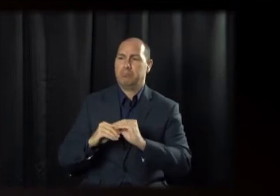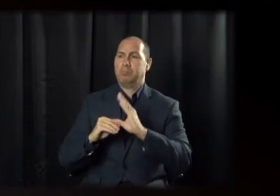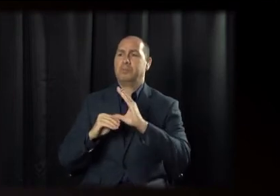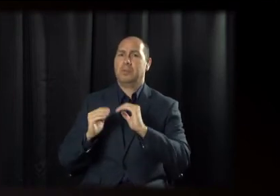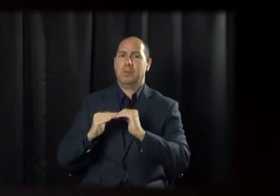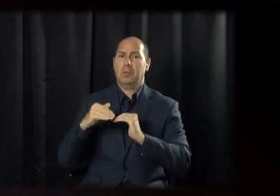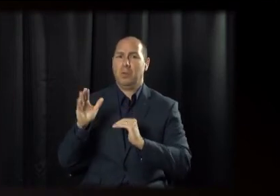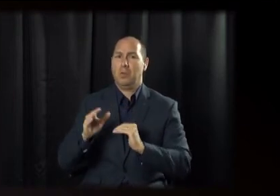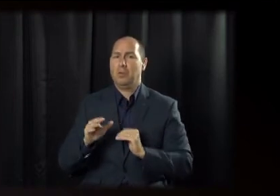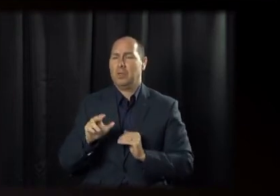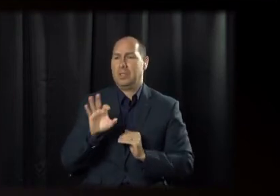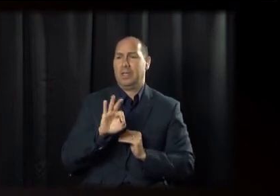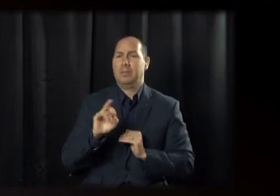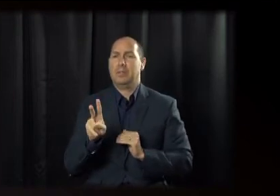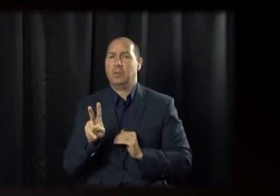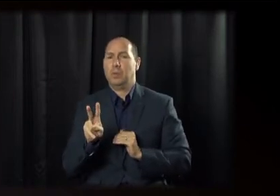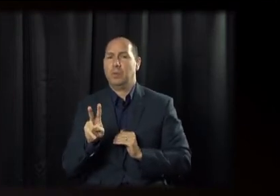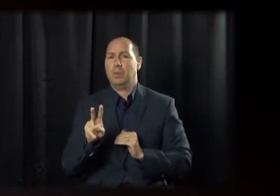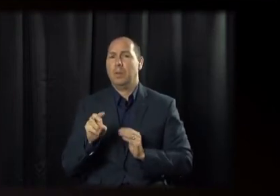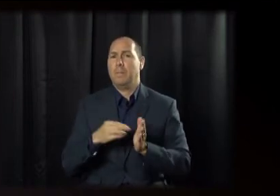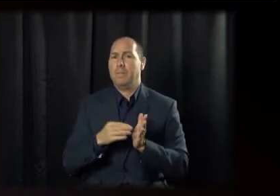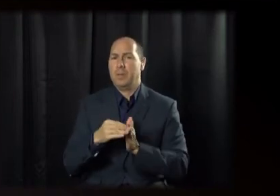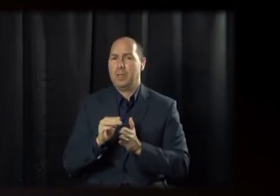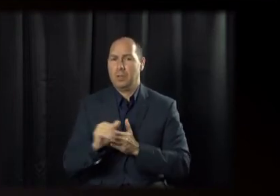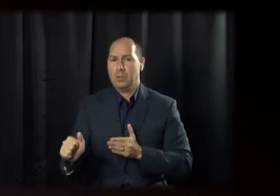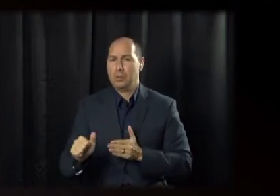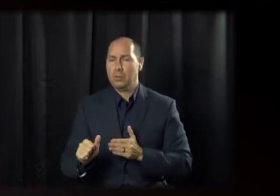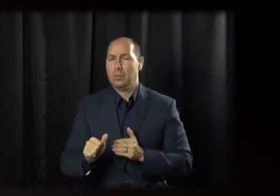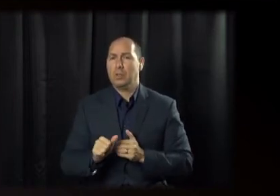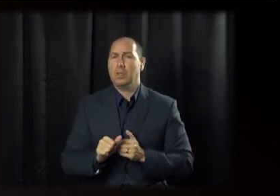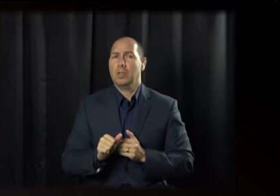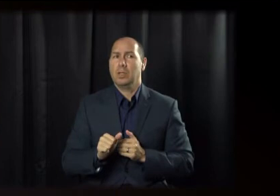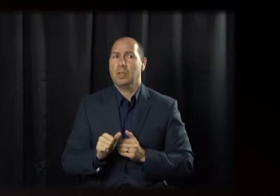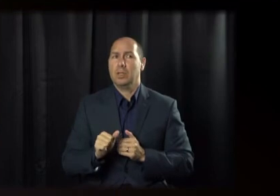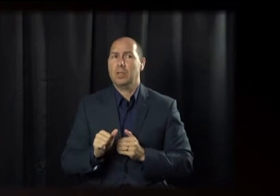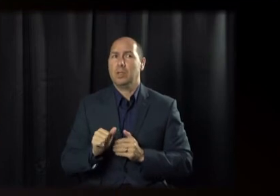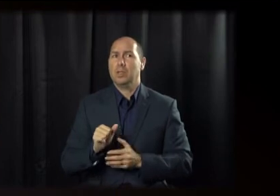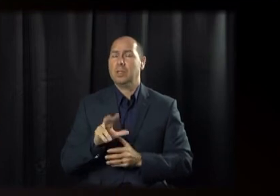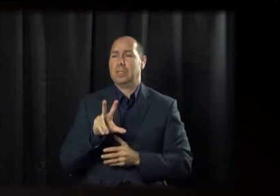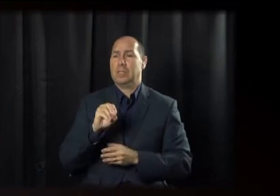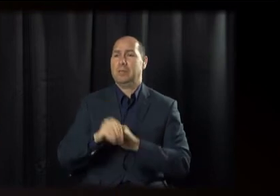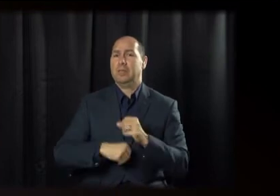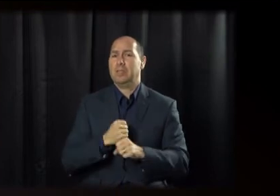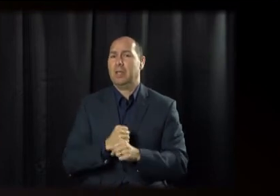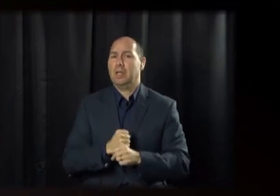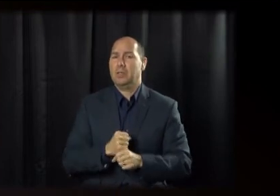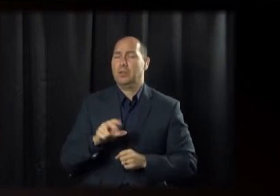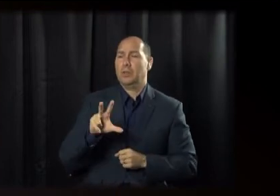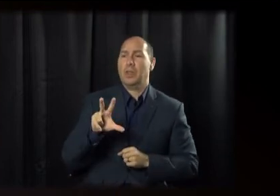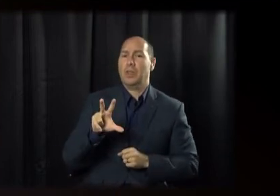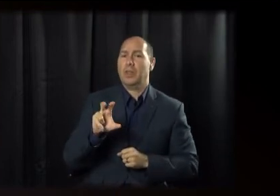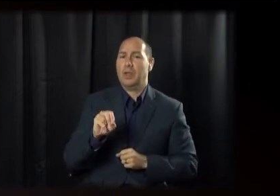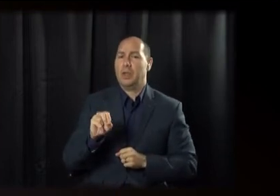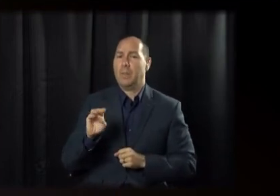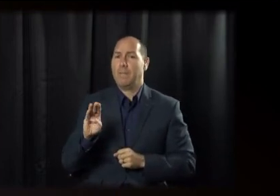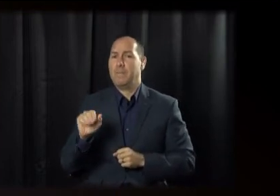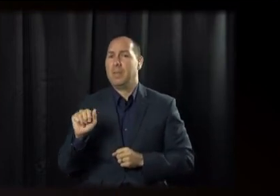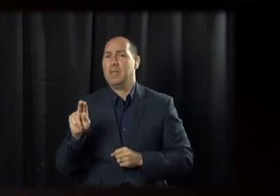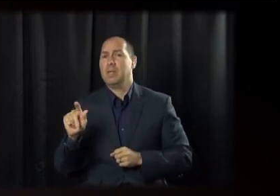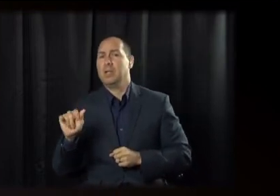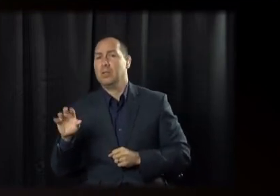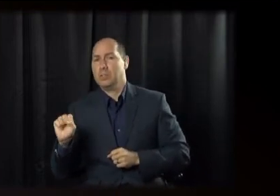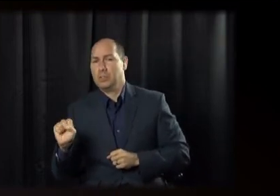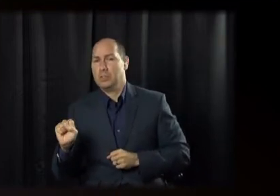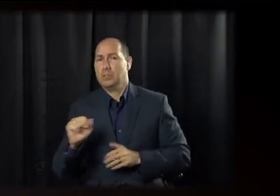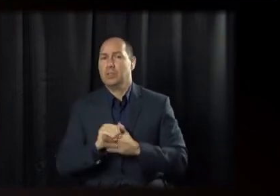and a cumulative pre-debt service surplus of $2.8 billion over 30 years. On the other hand, prior to any transfer